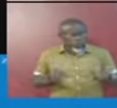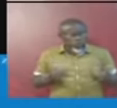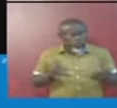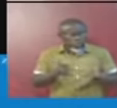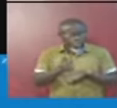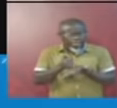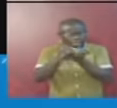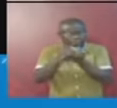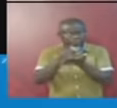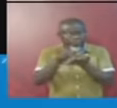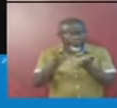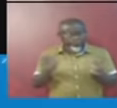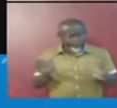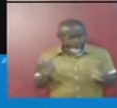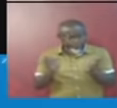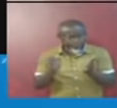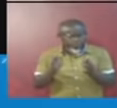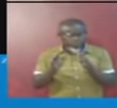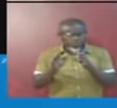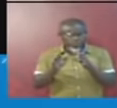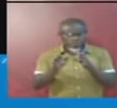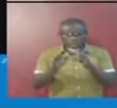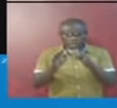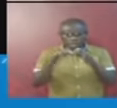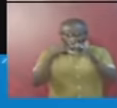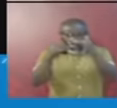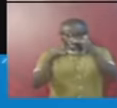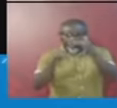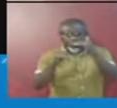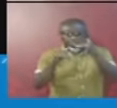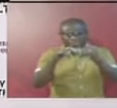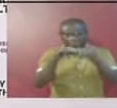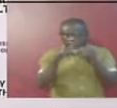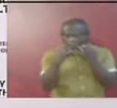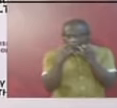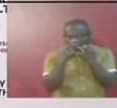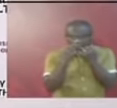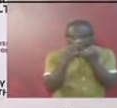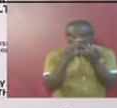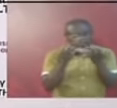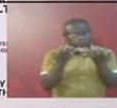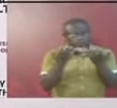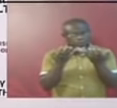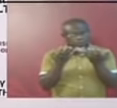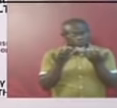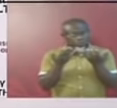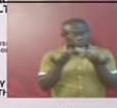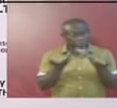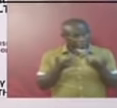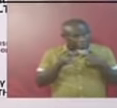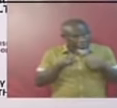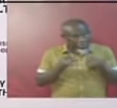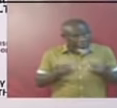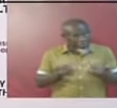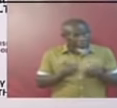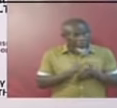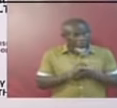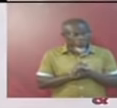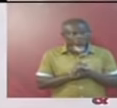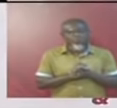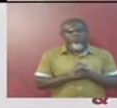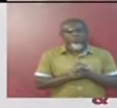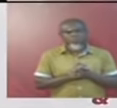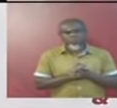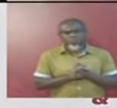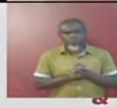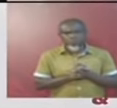anxiety they may have right now? Thank you. Okay, yes, we had a few cases in between where